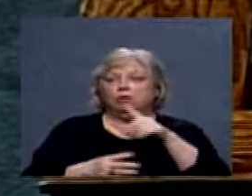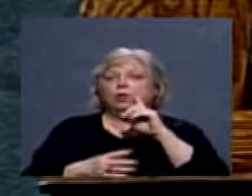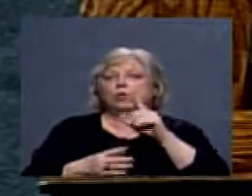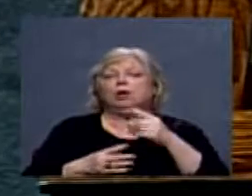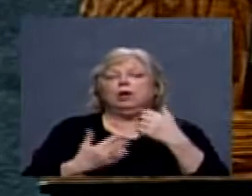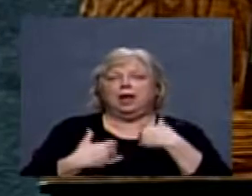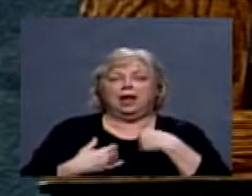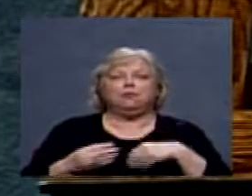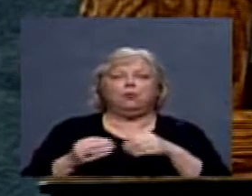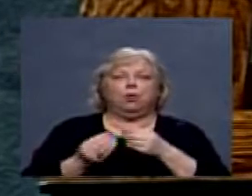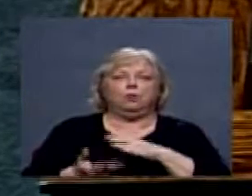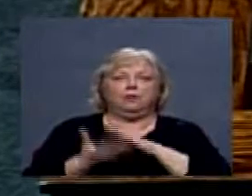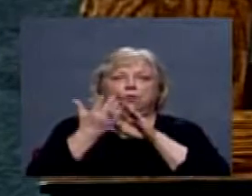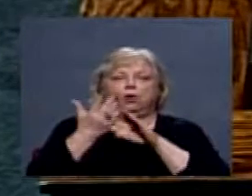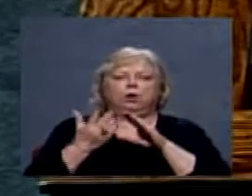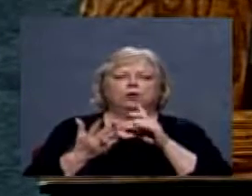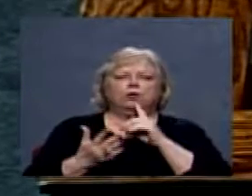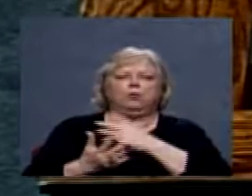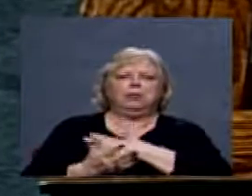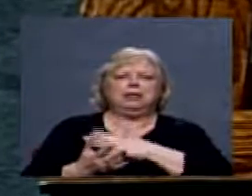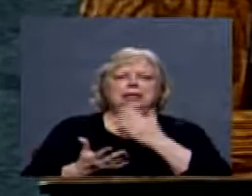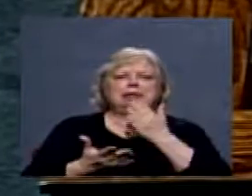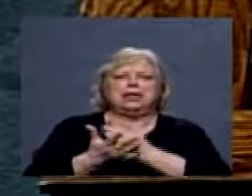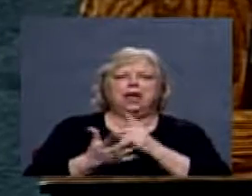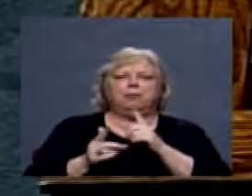stop this creep on our neighborhood. Thank you.